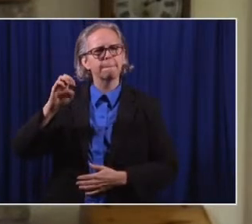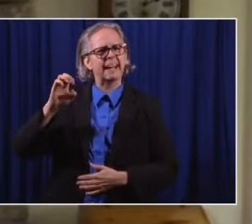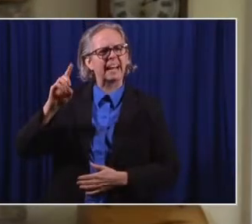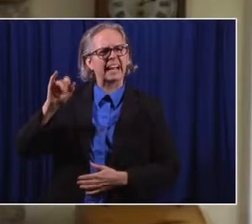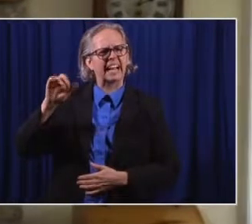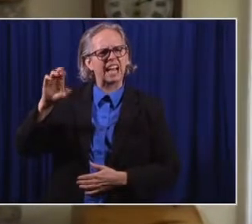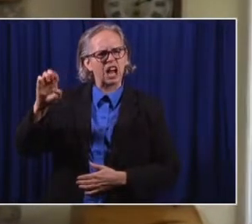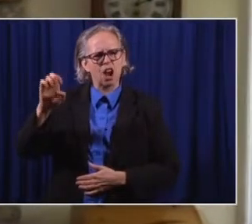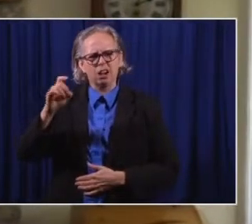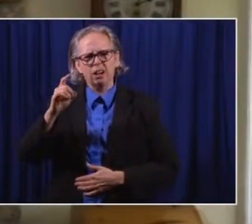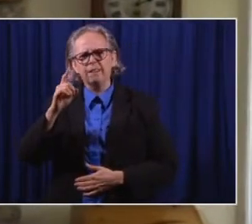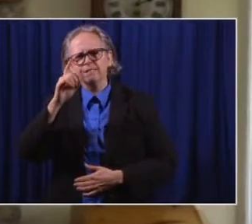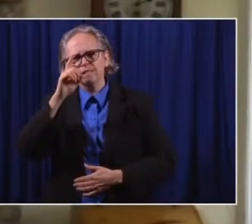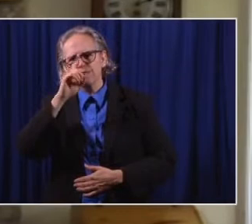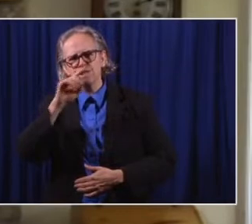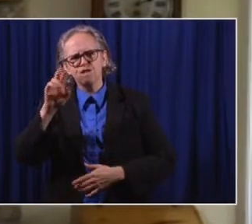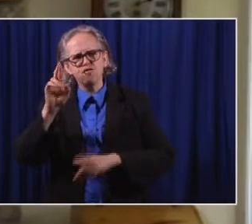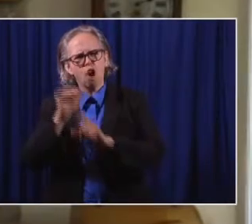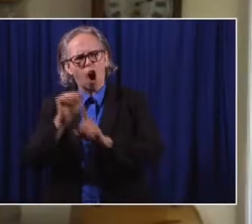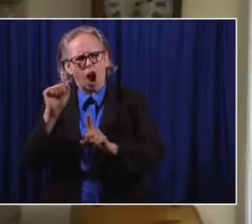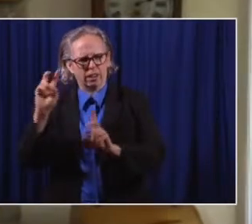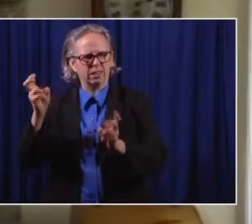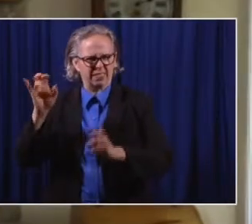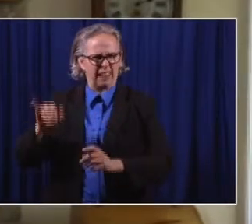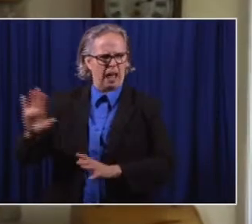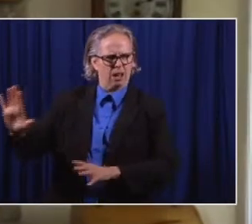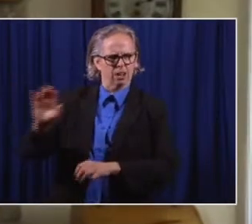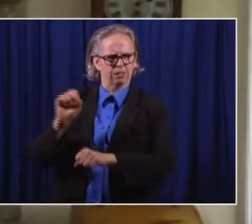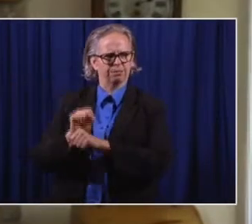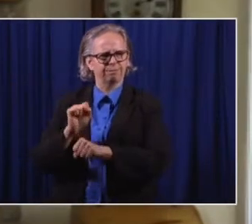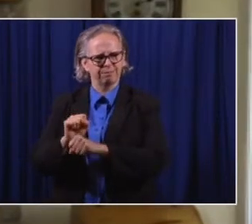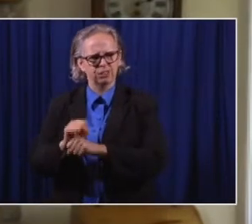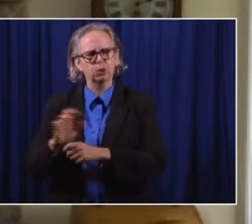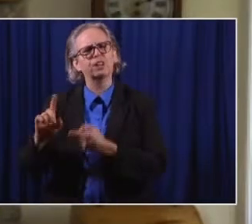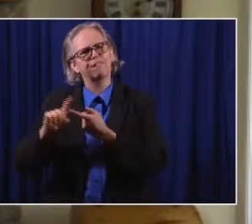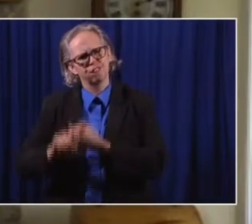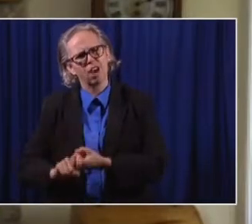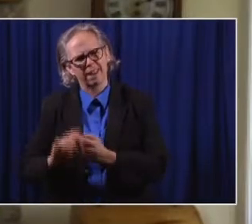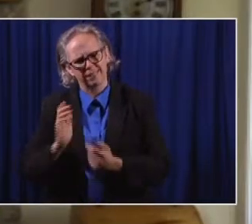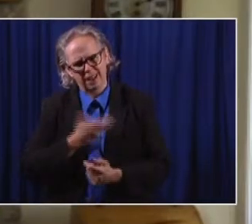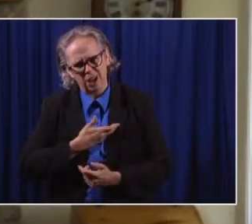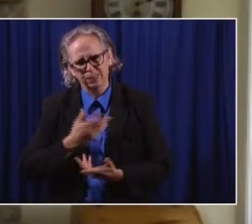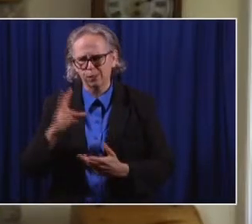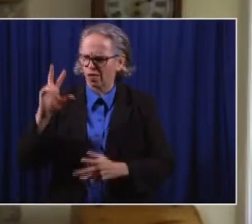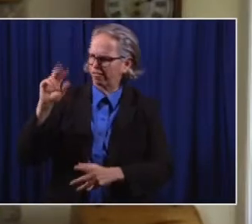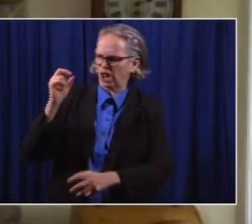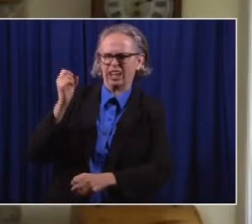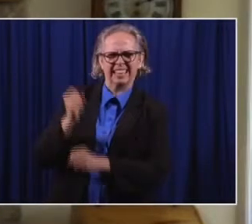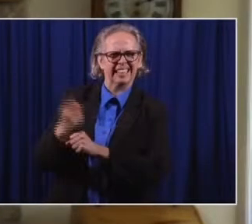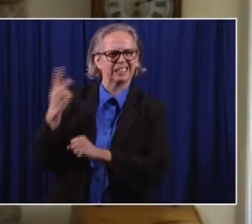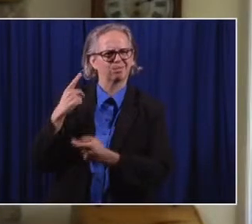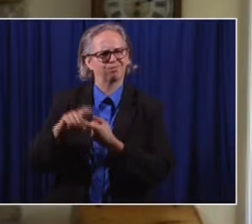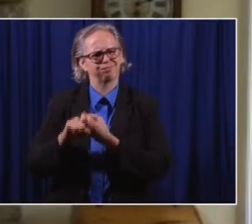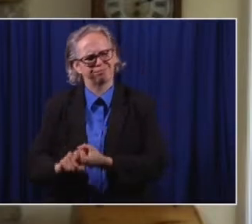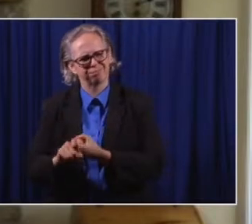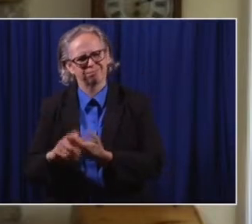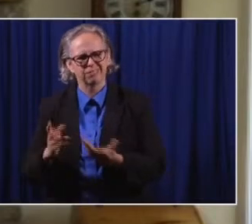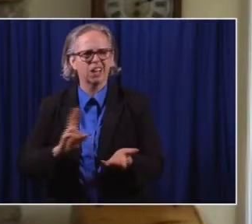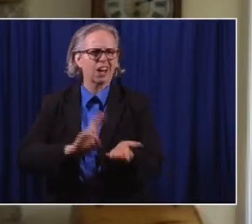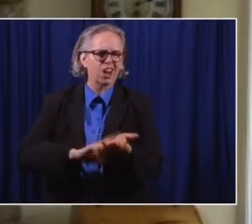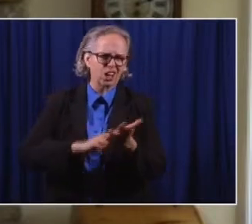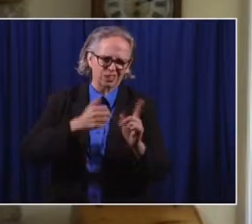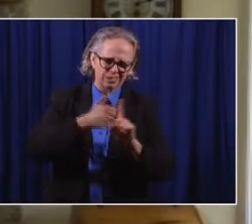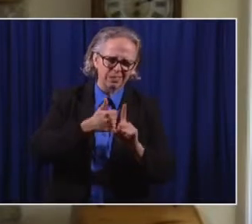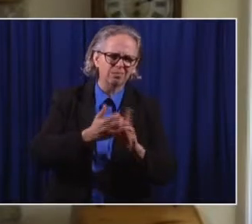Also a long friend. For over 30 years, she was a nurse and truly took care of people as our nurses